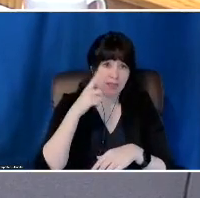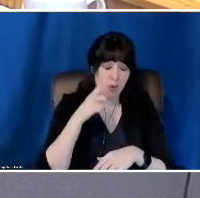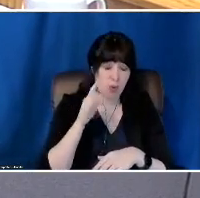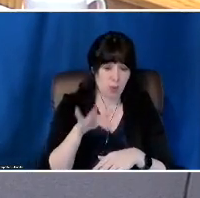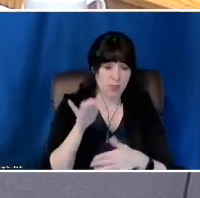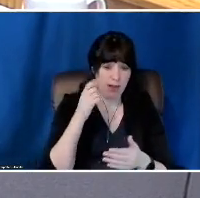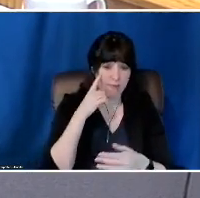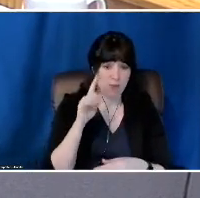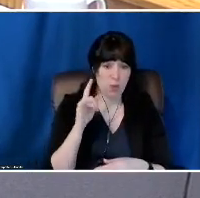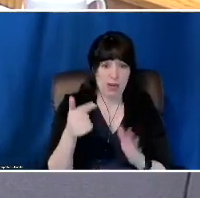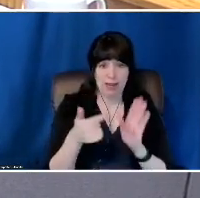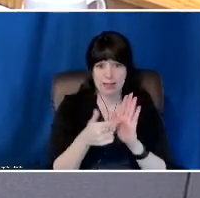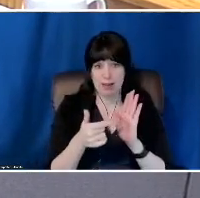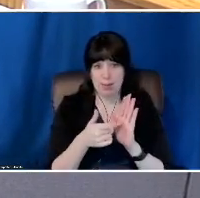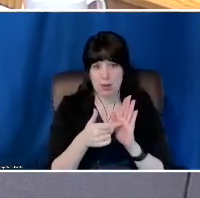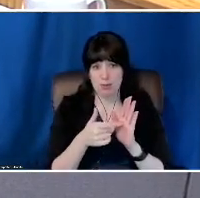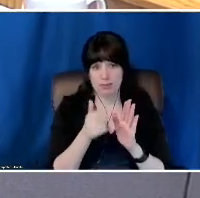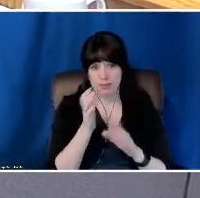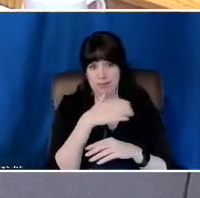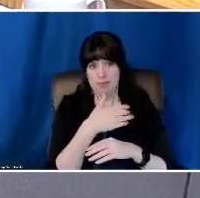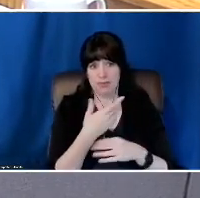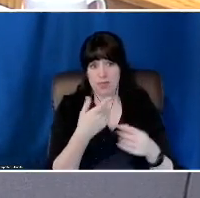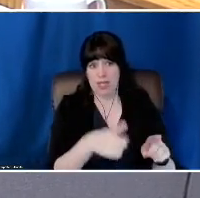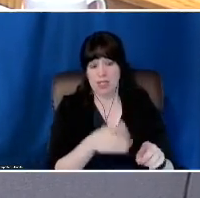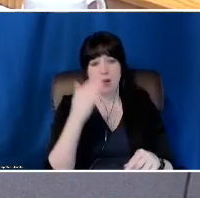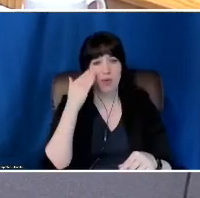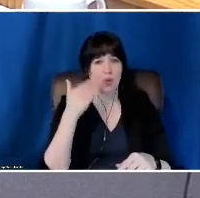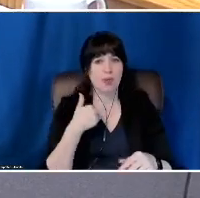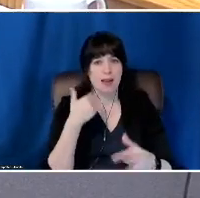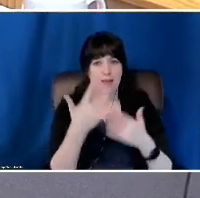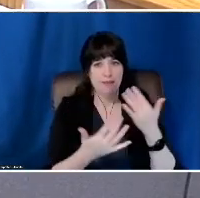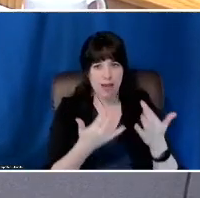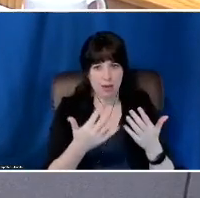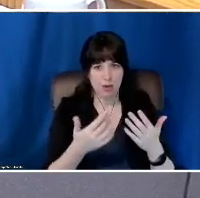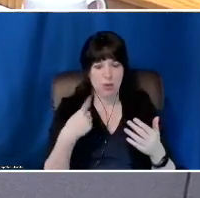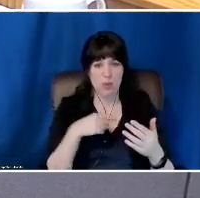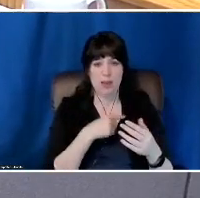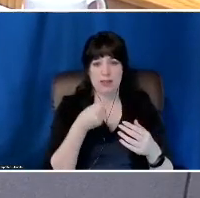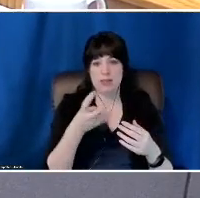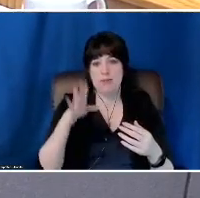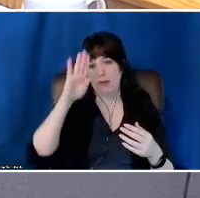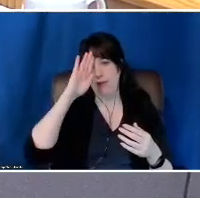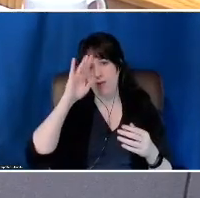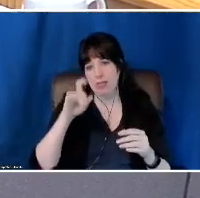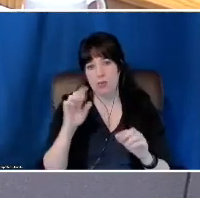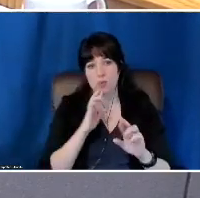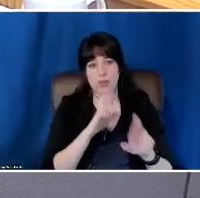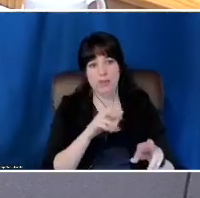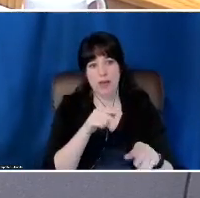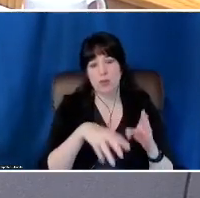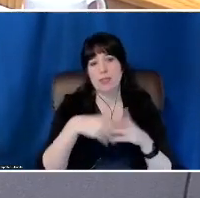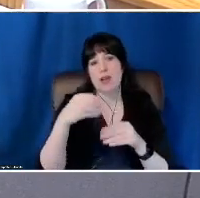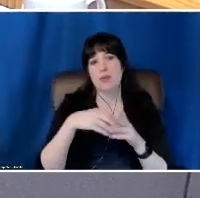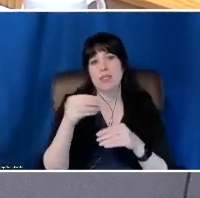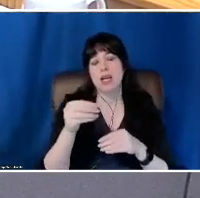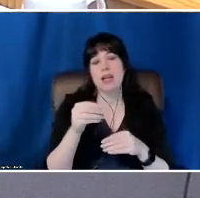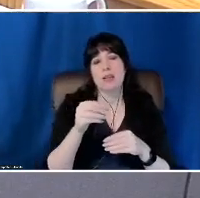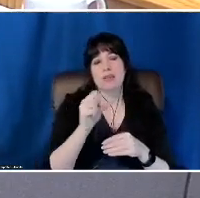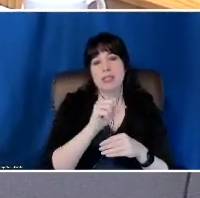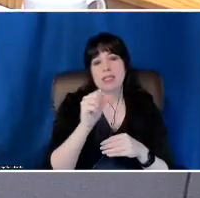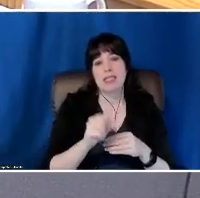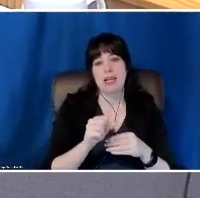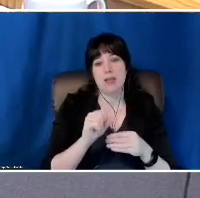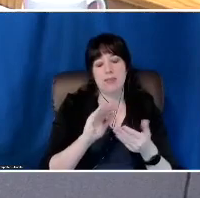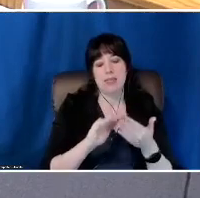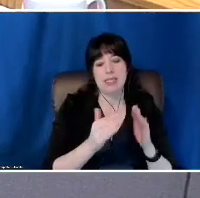for example, unusual incidents? I know we had a fire that we had a number of firefighters respond to just outside of Salem city limits. I'm just